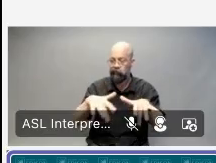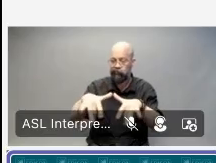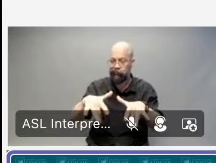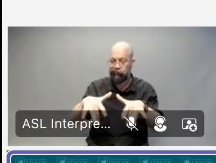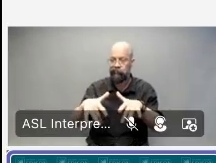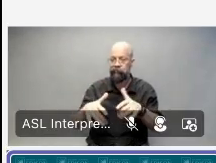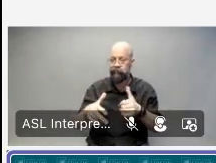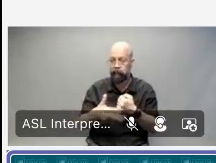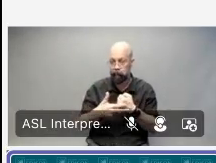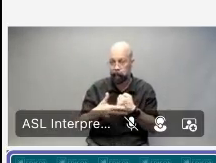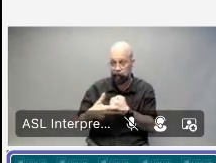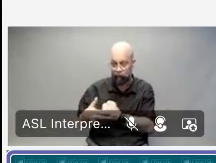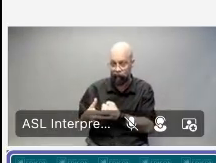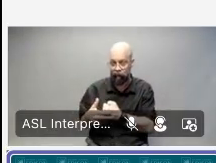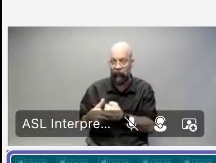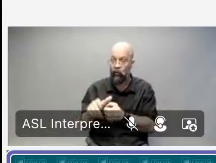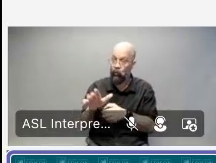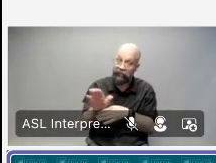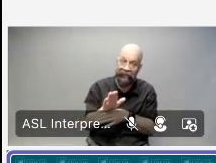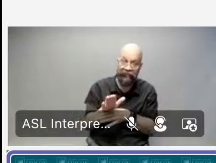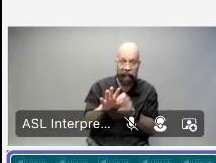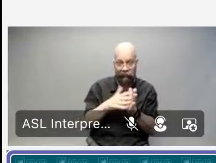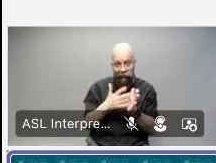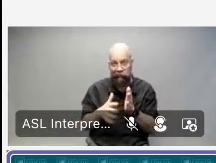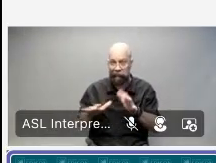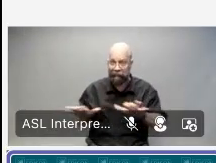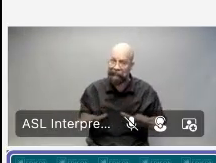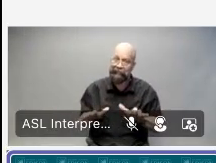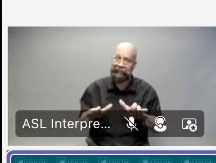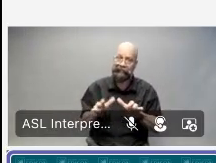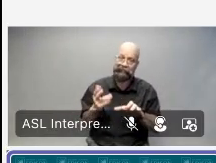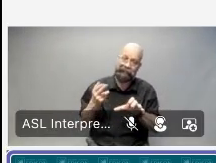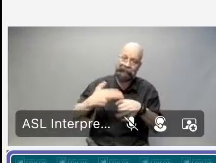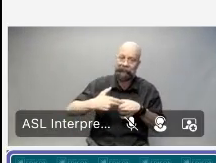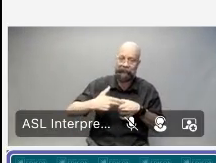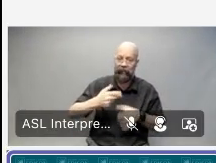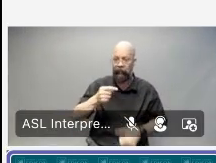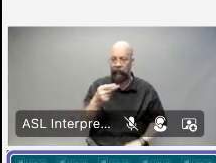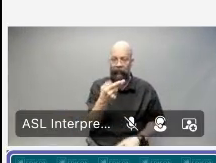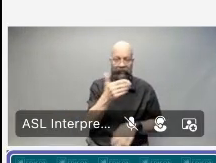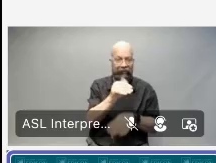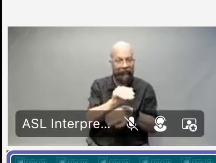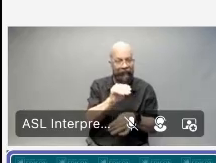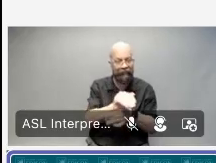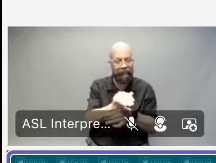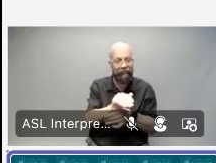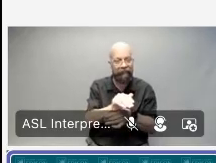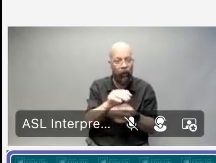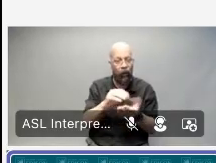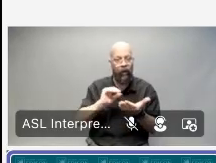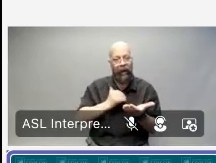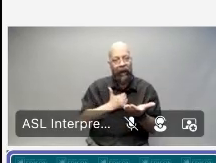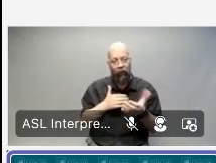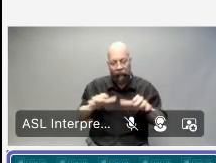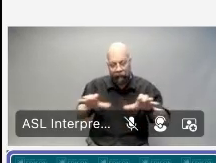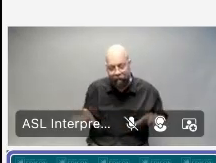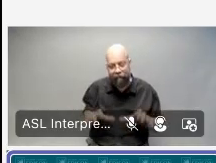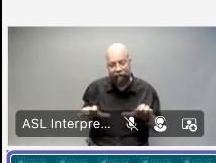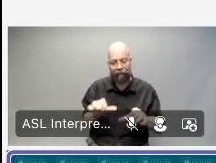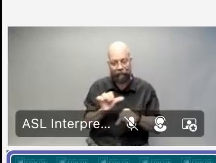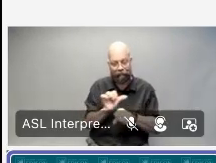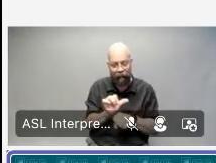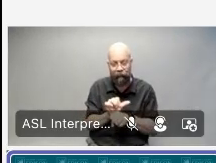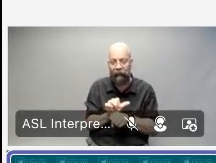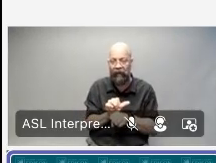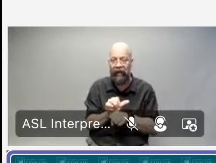again for taking your time out of your busy schedule to join us on a Thursday evening to be with us and learn more about our grid hardening work and how to be prepared